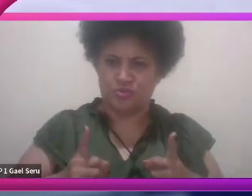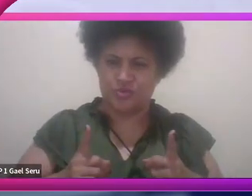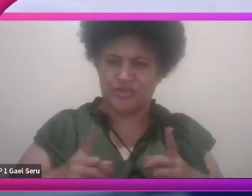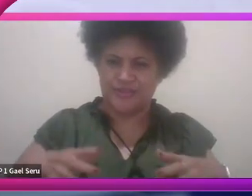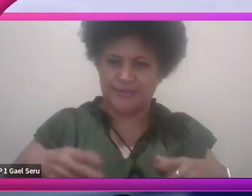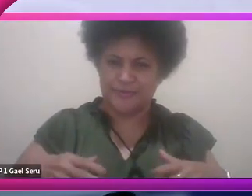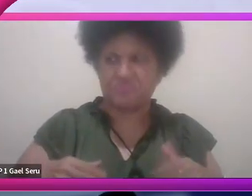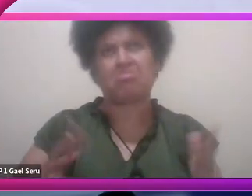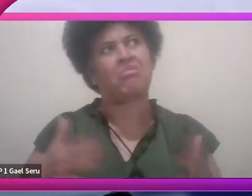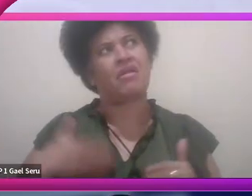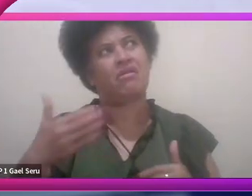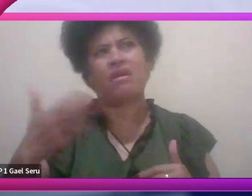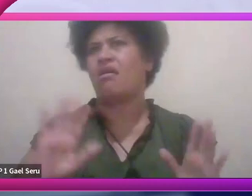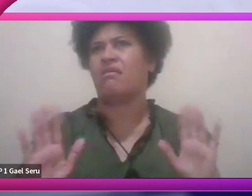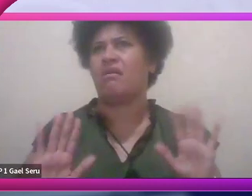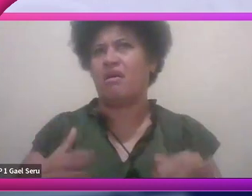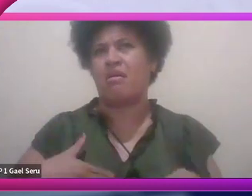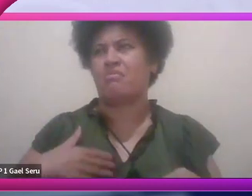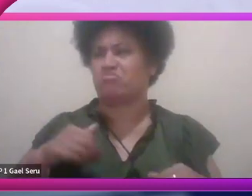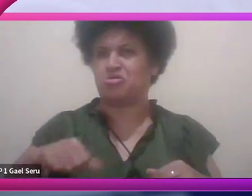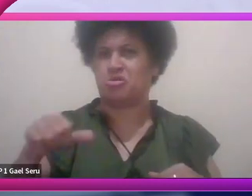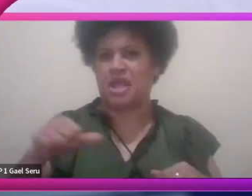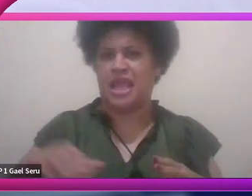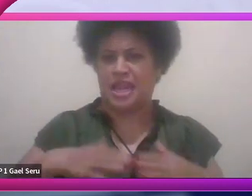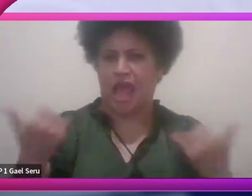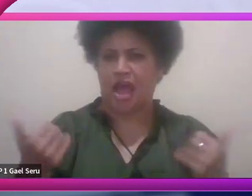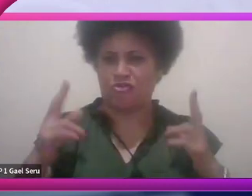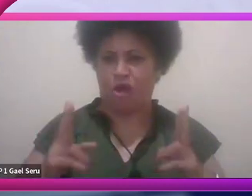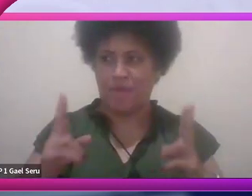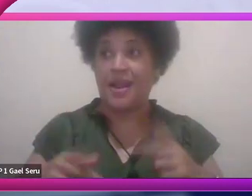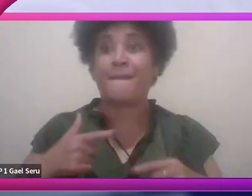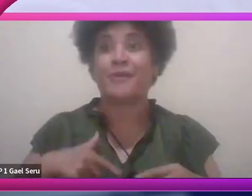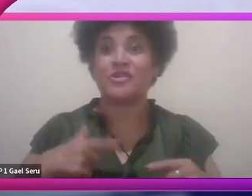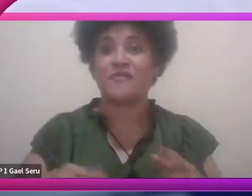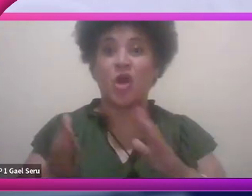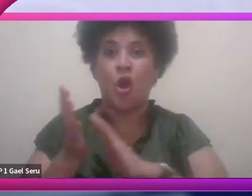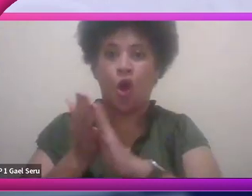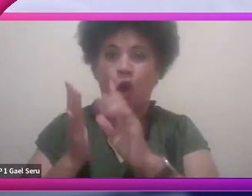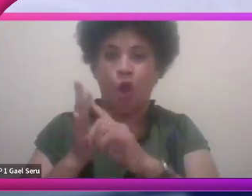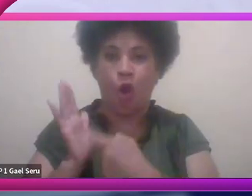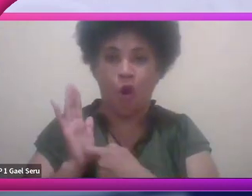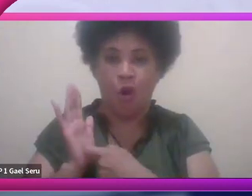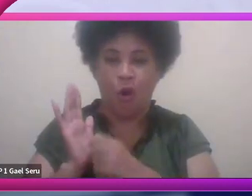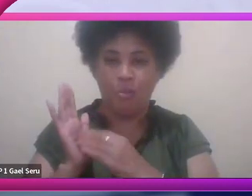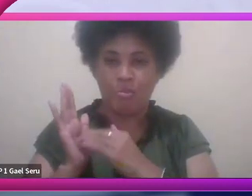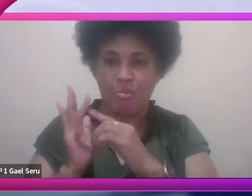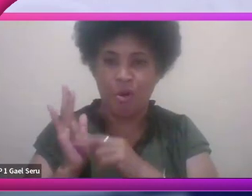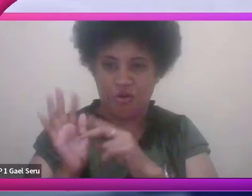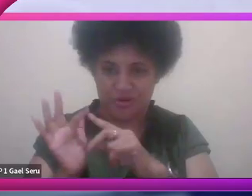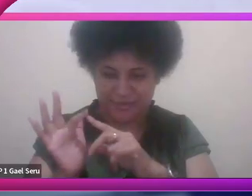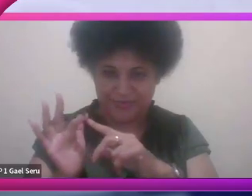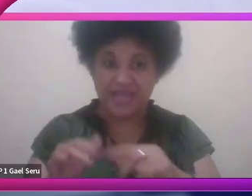my breast is okay, because the hormone that released from the base of your head,